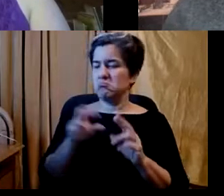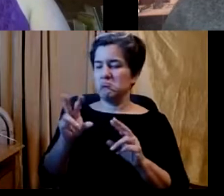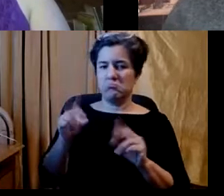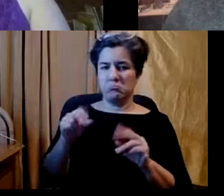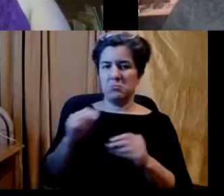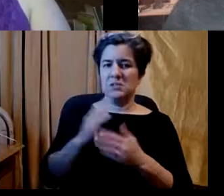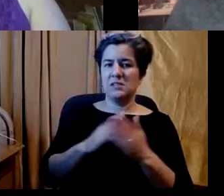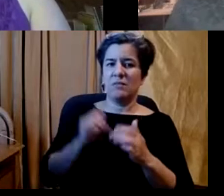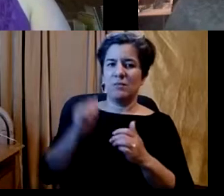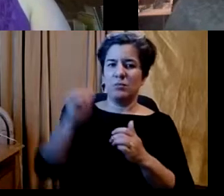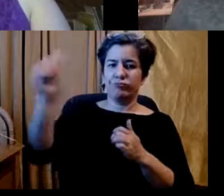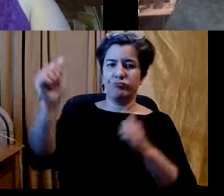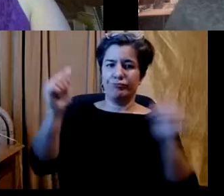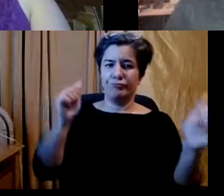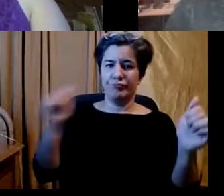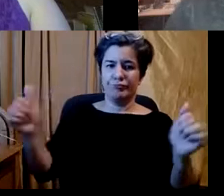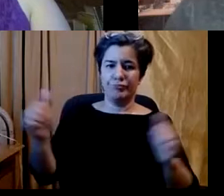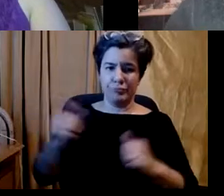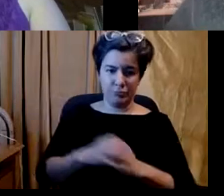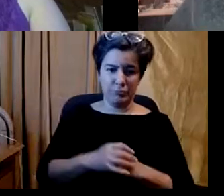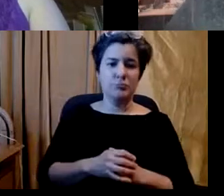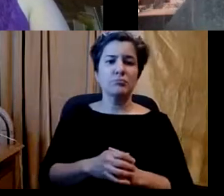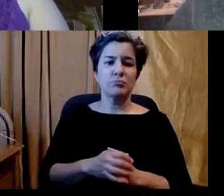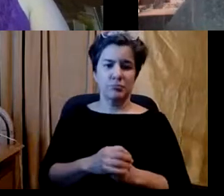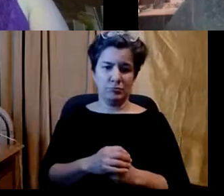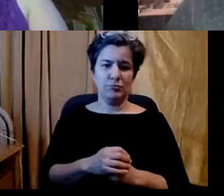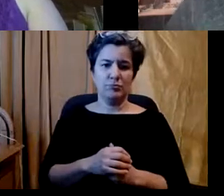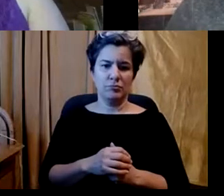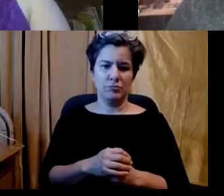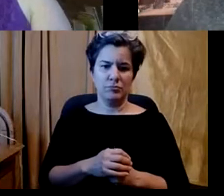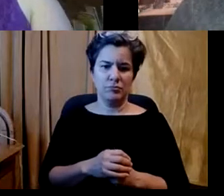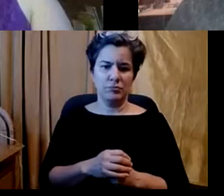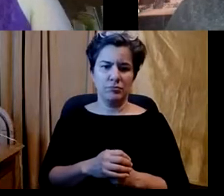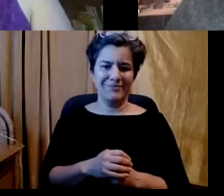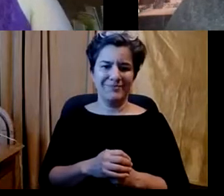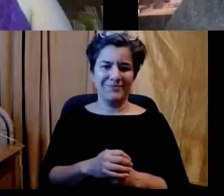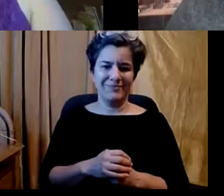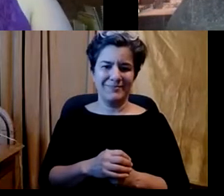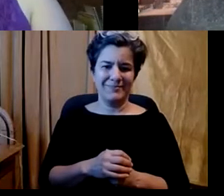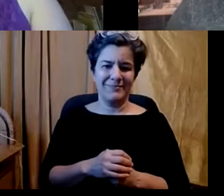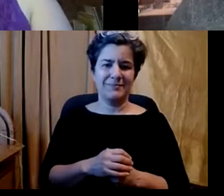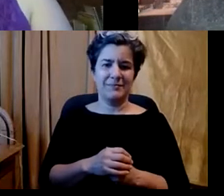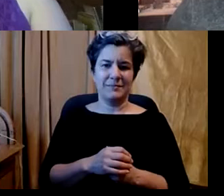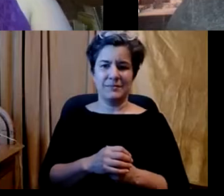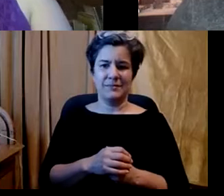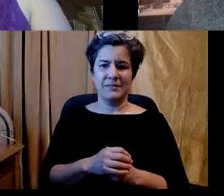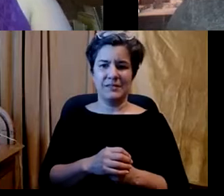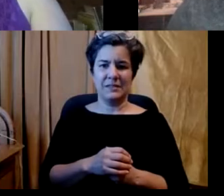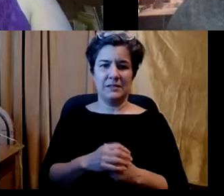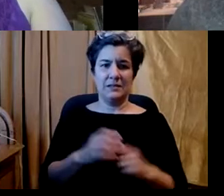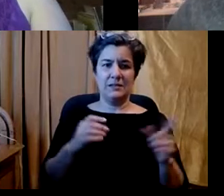away. All right. Well, let's see. So maybe let's just go around briefly and say where we are. So I'm in